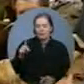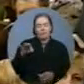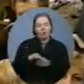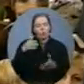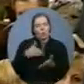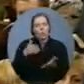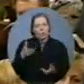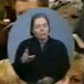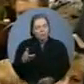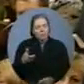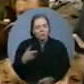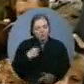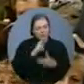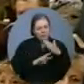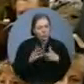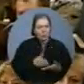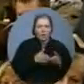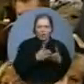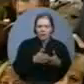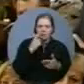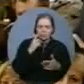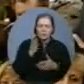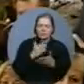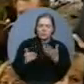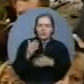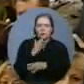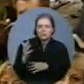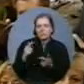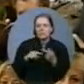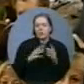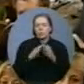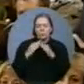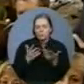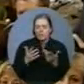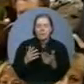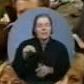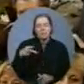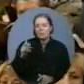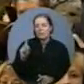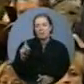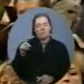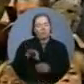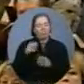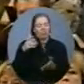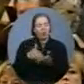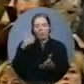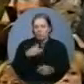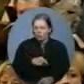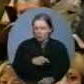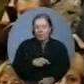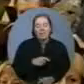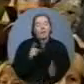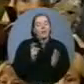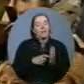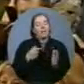by layoffs in the forestry sector, the NDP voted against those. When we brought in measures to increase financing for EDC and BDC to help the